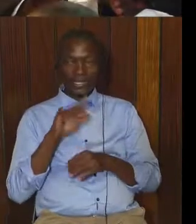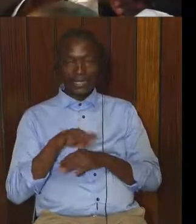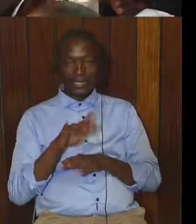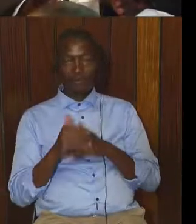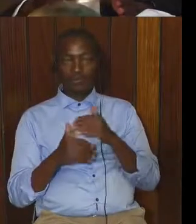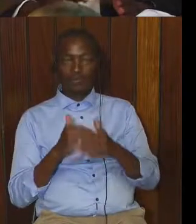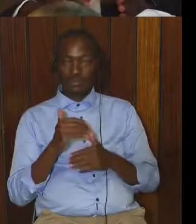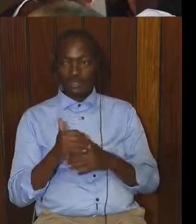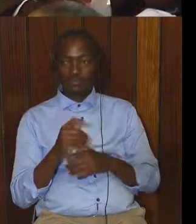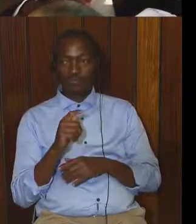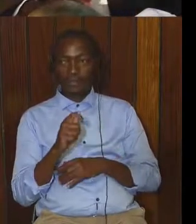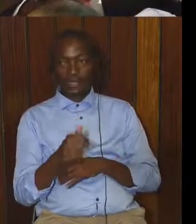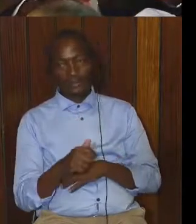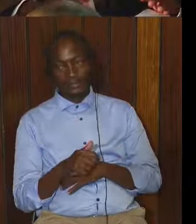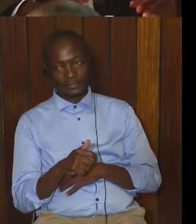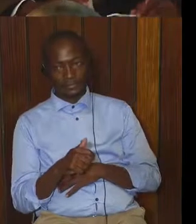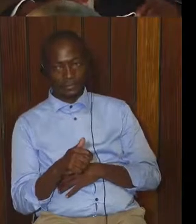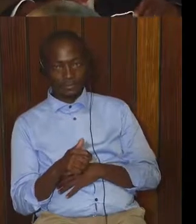of